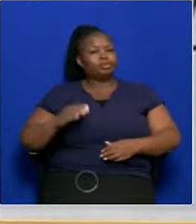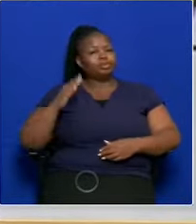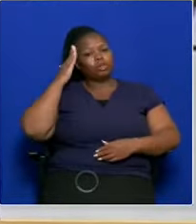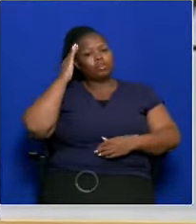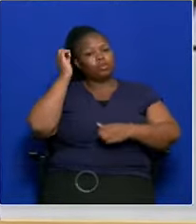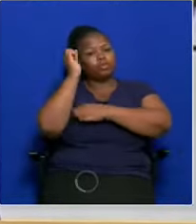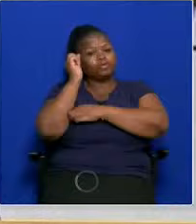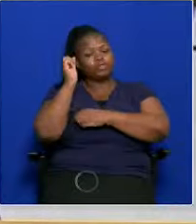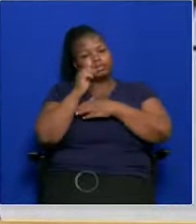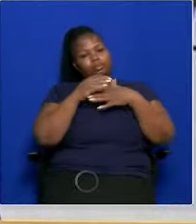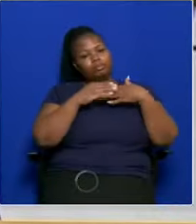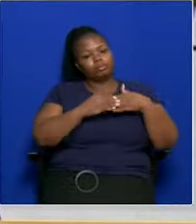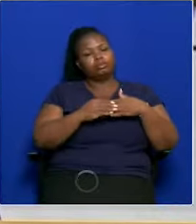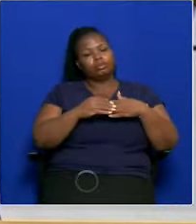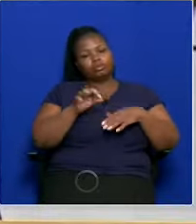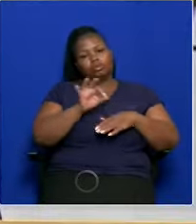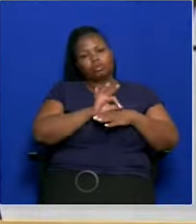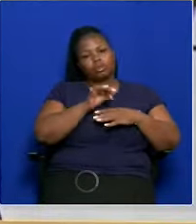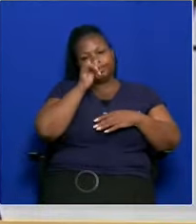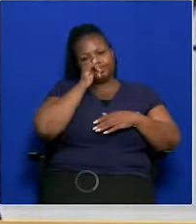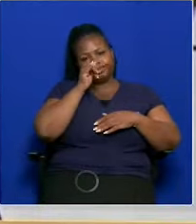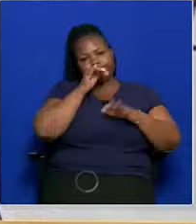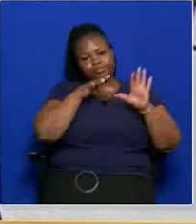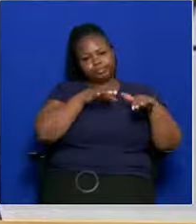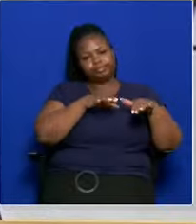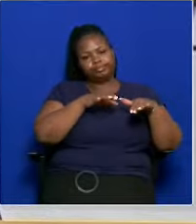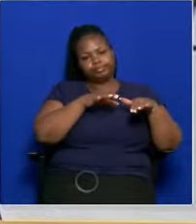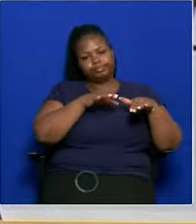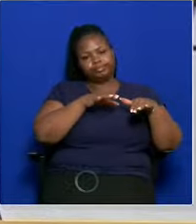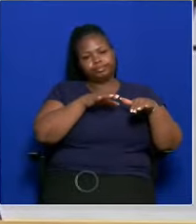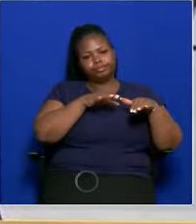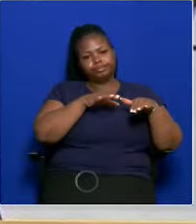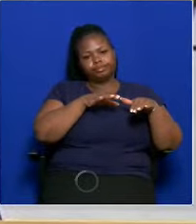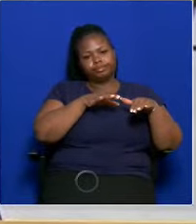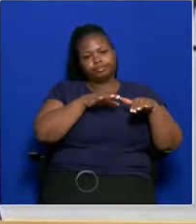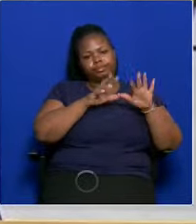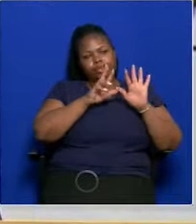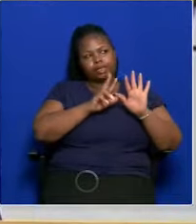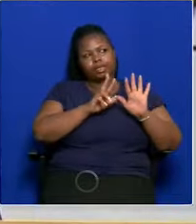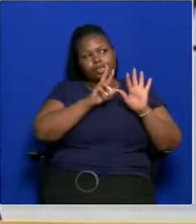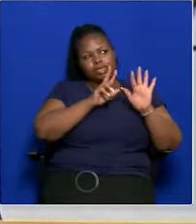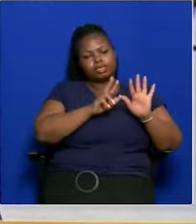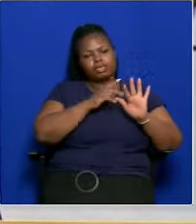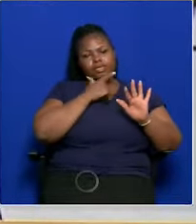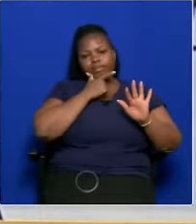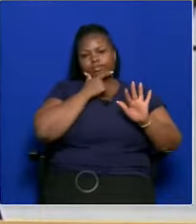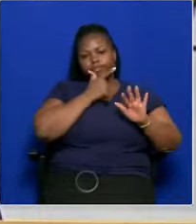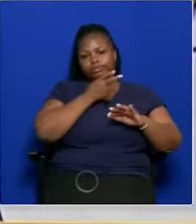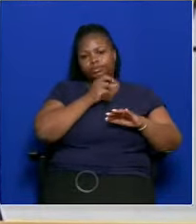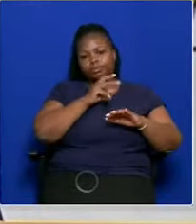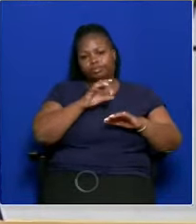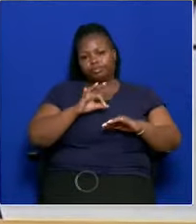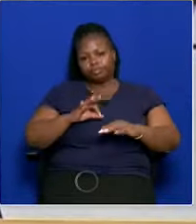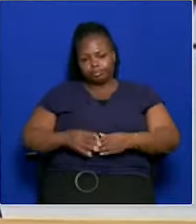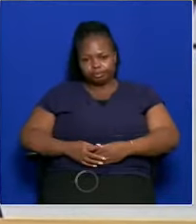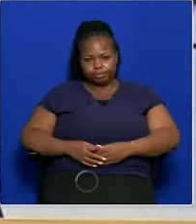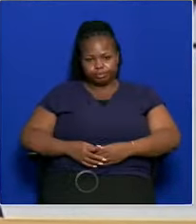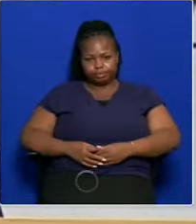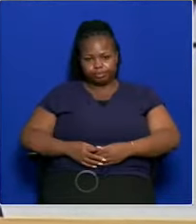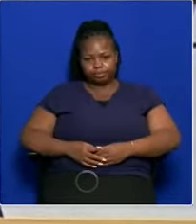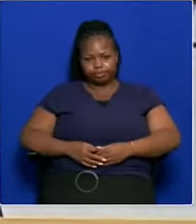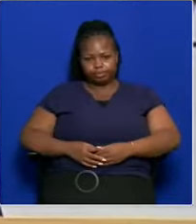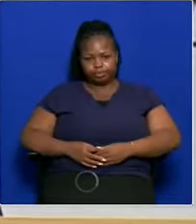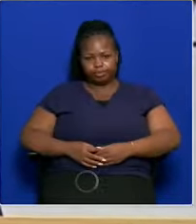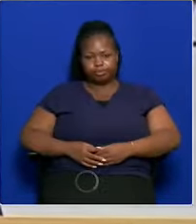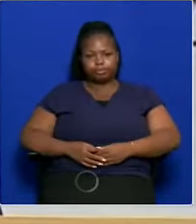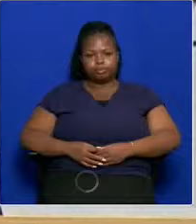crime component on the 18th of December 2023. And when he was sending this